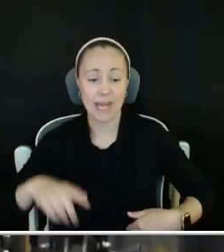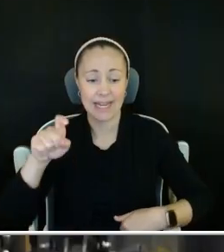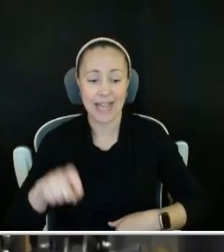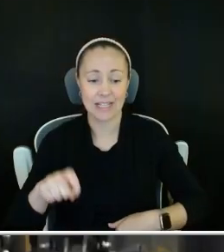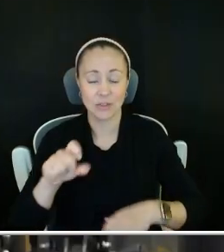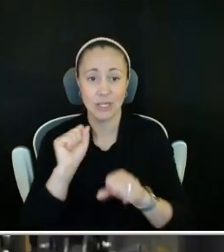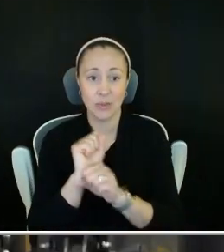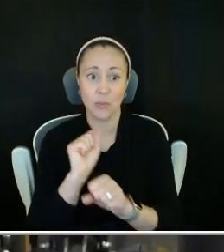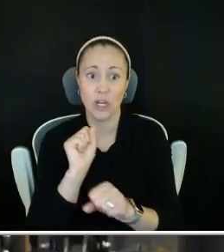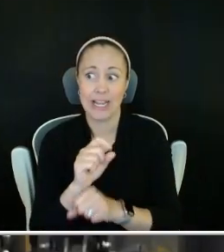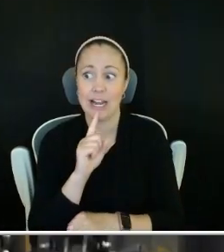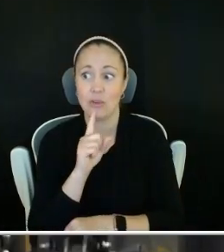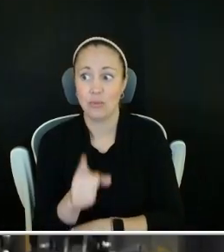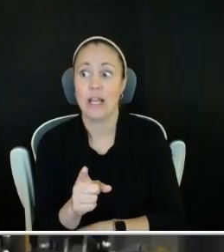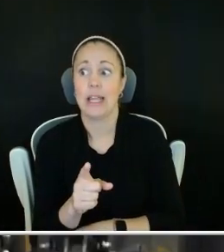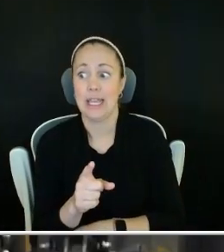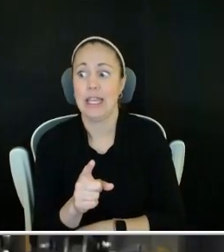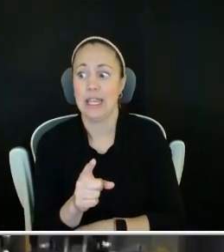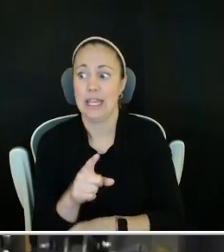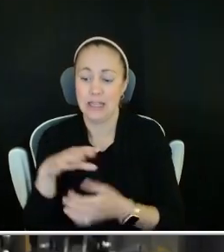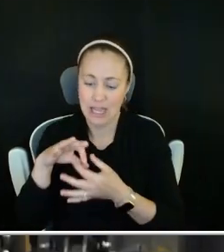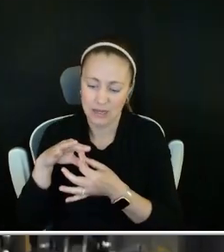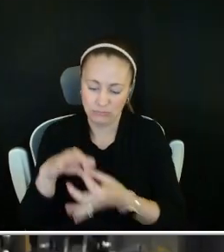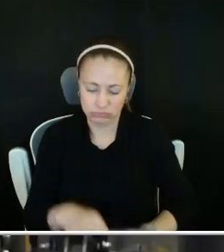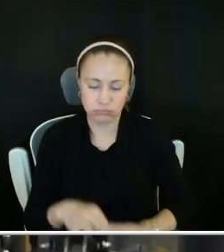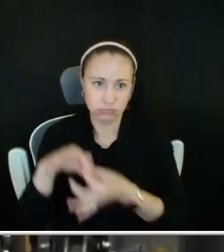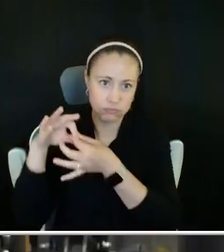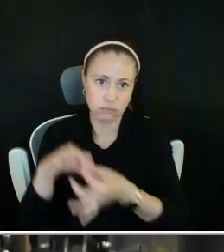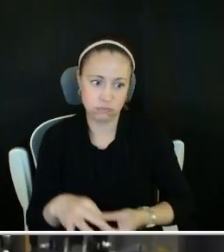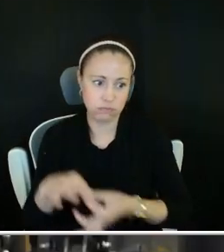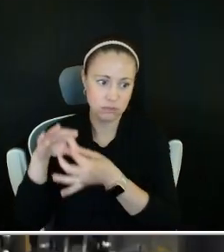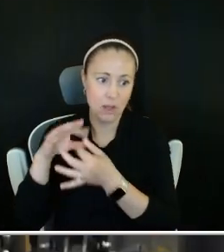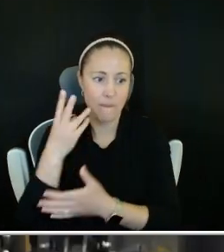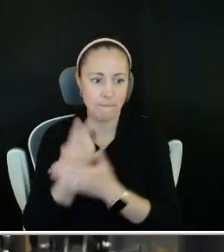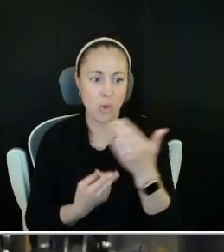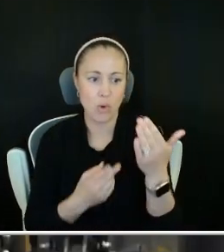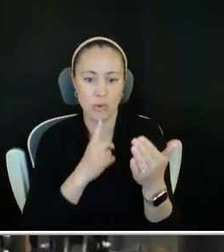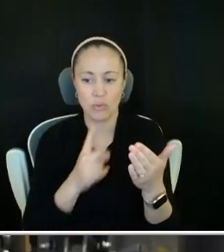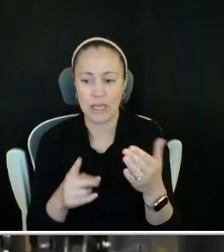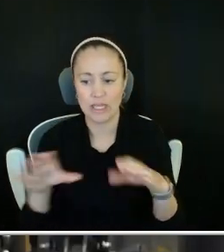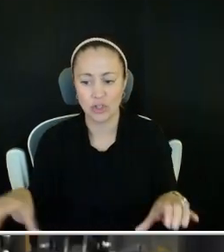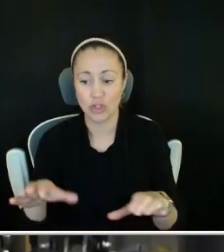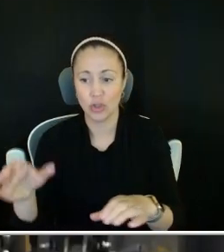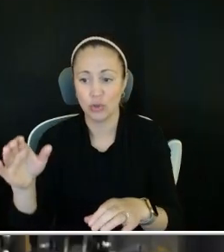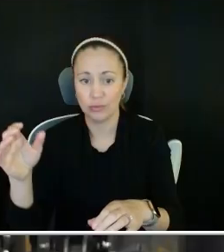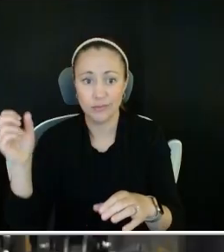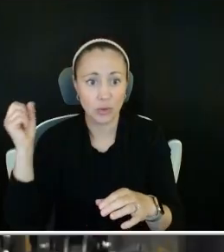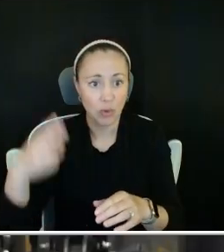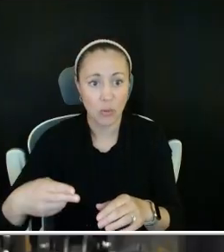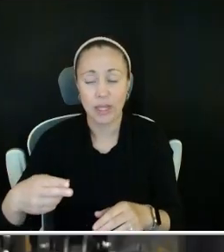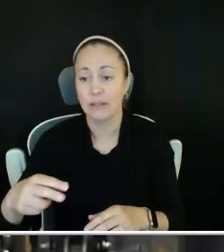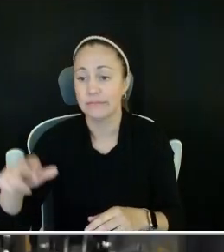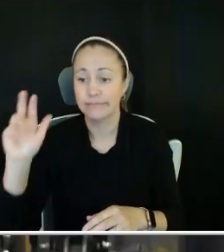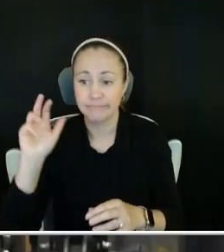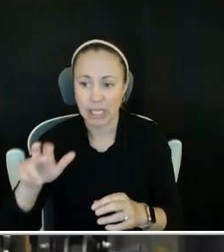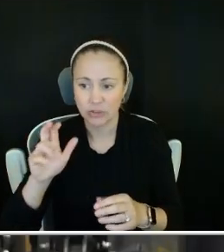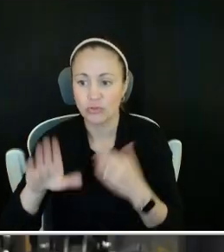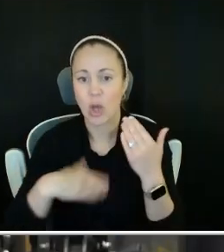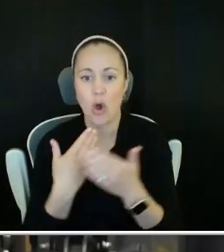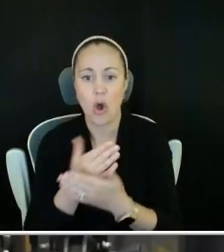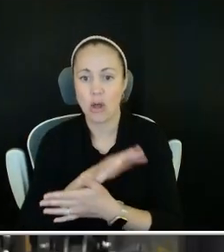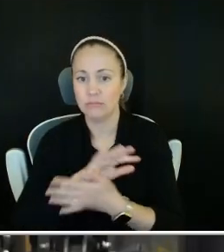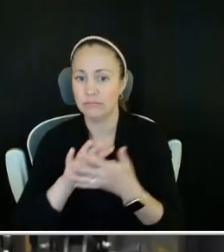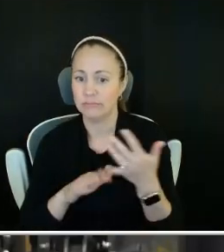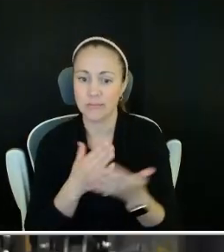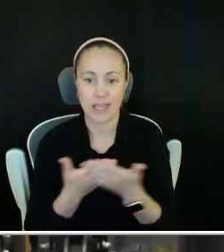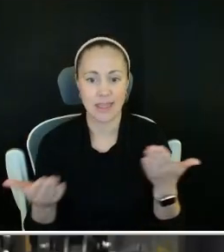really coordinated level with the upper body in order to do awesome things like pitch and throw and all the things that they ask it to do when they're